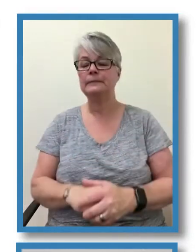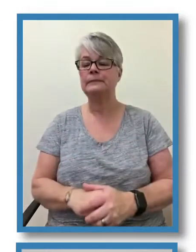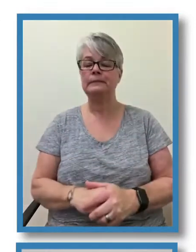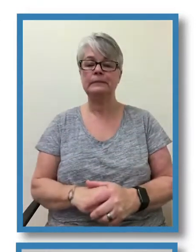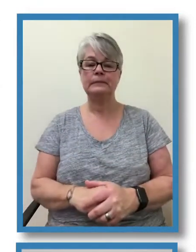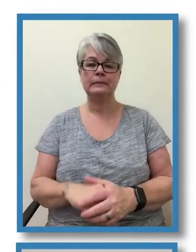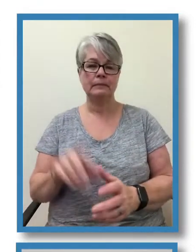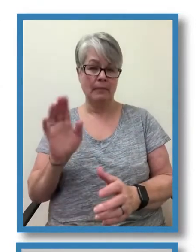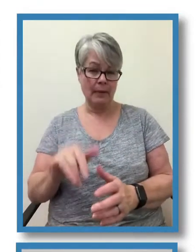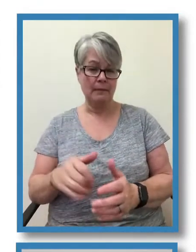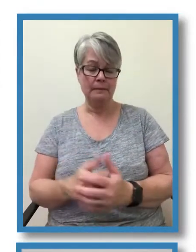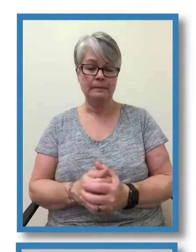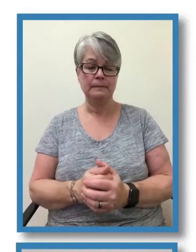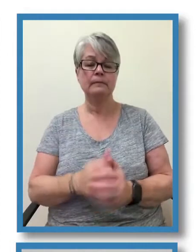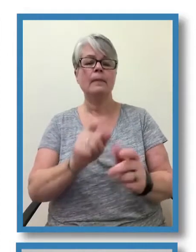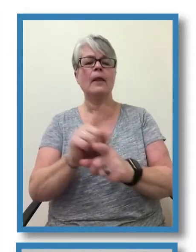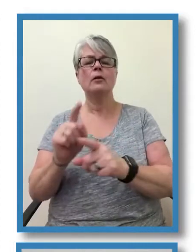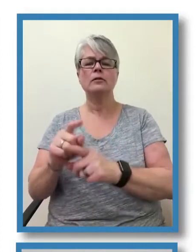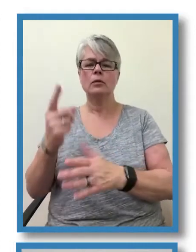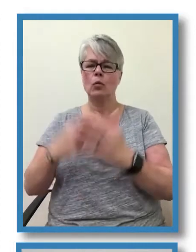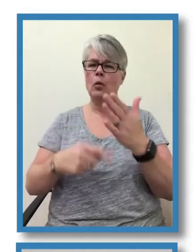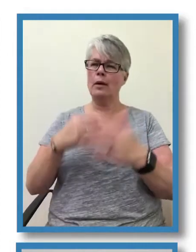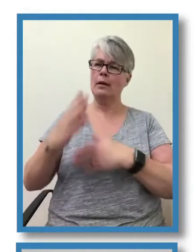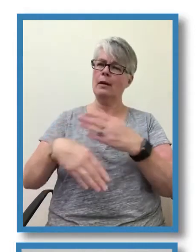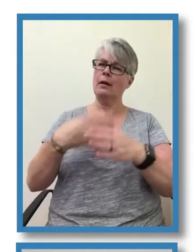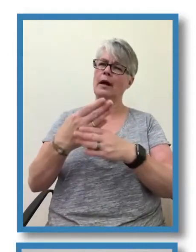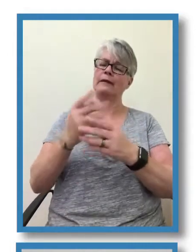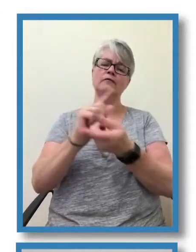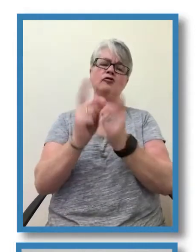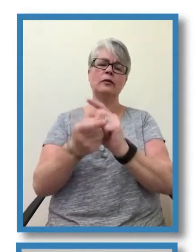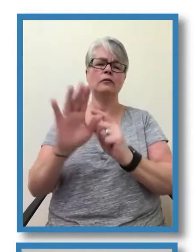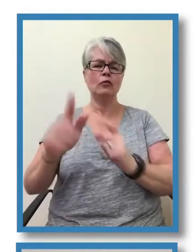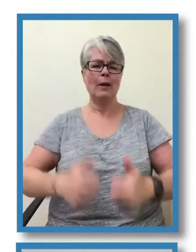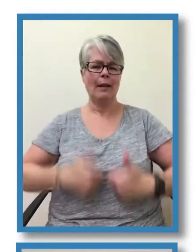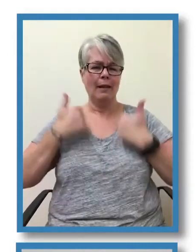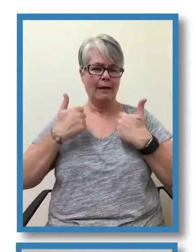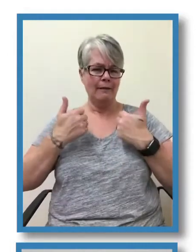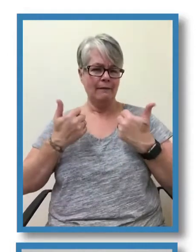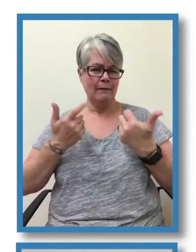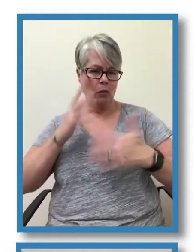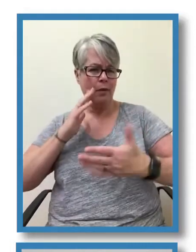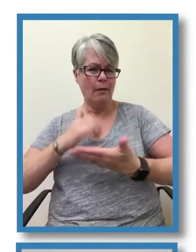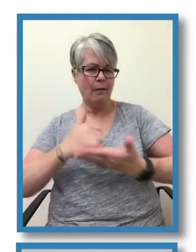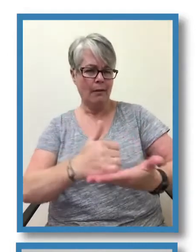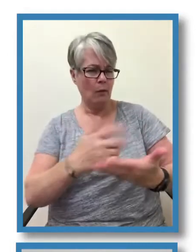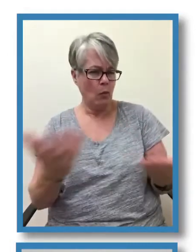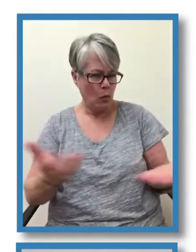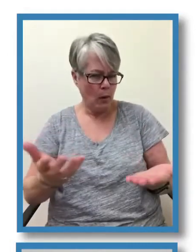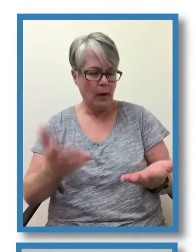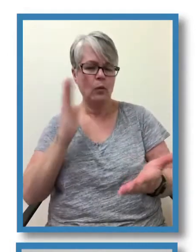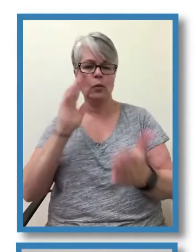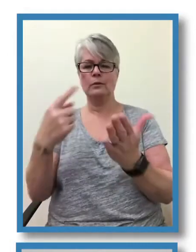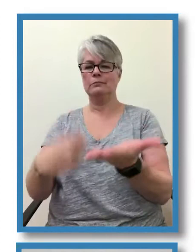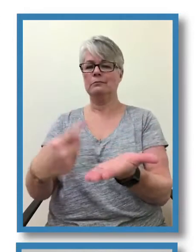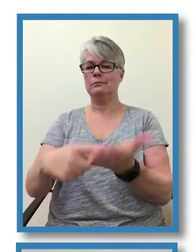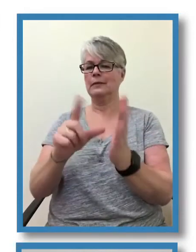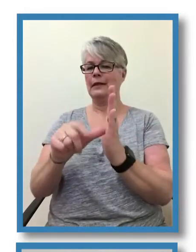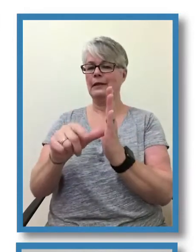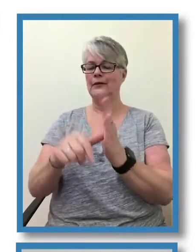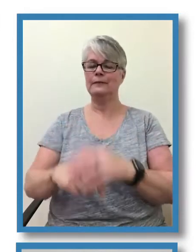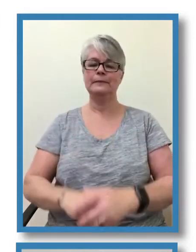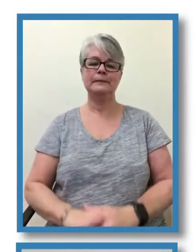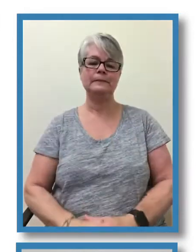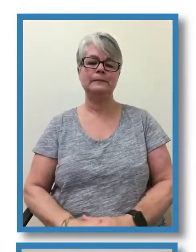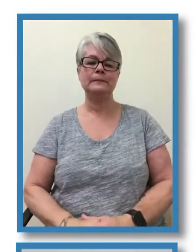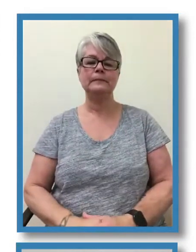third type of dementia, and there are 7 different variants. I'm not going to go through all of those. The ones that you may be aware of, you may have heard of